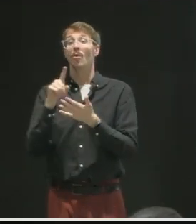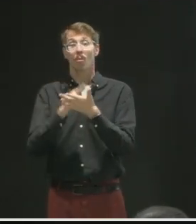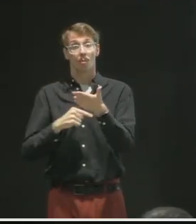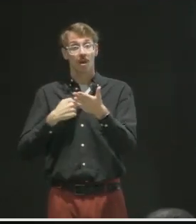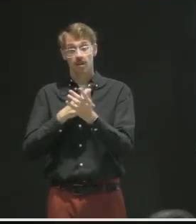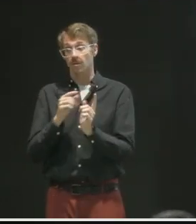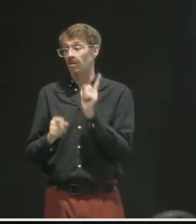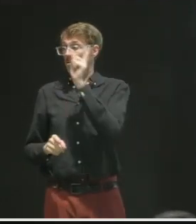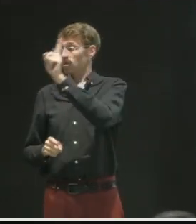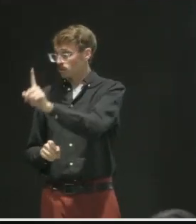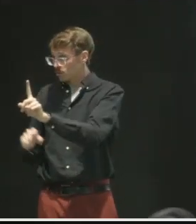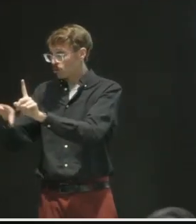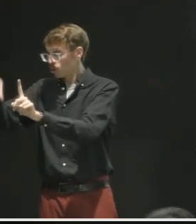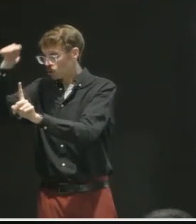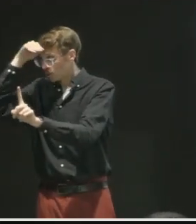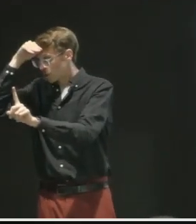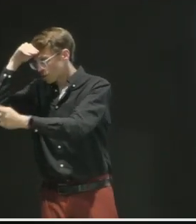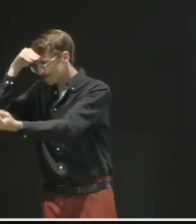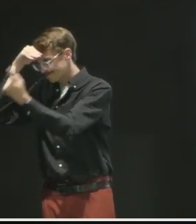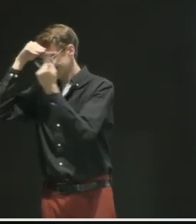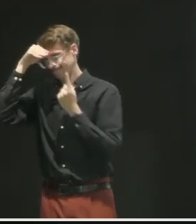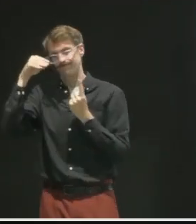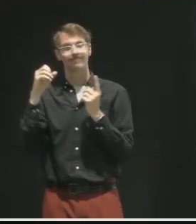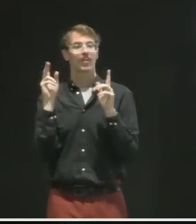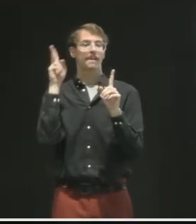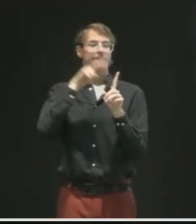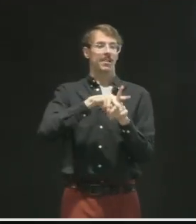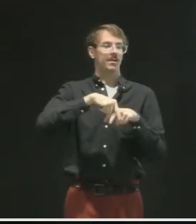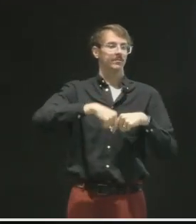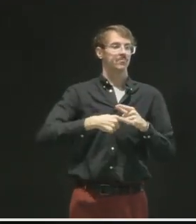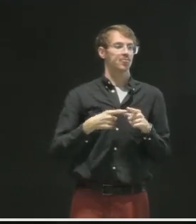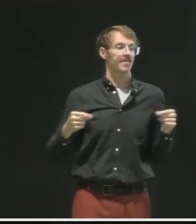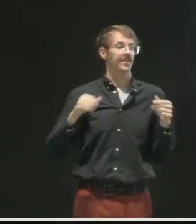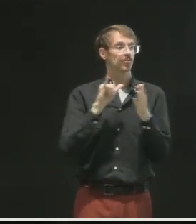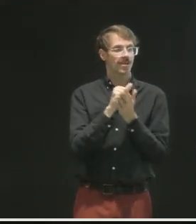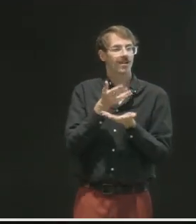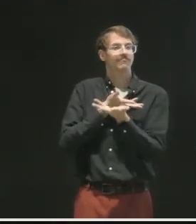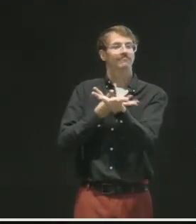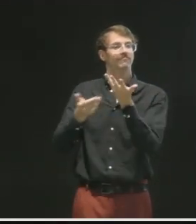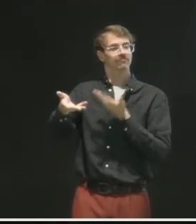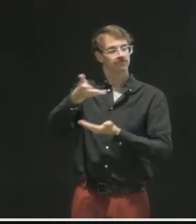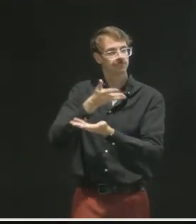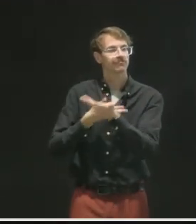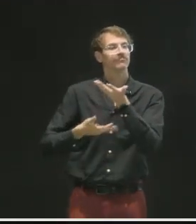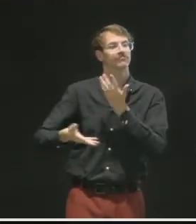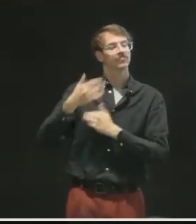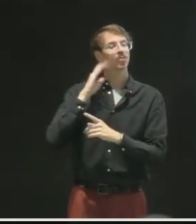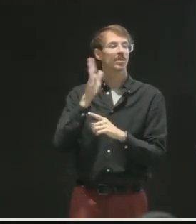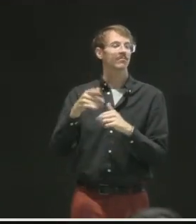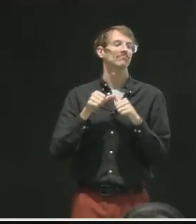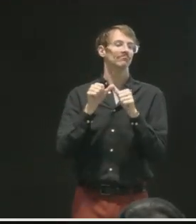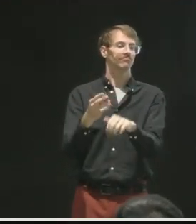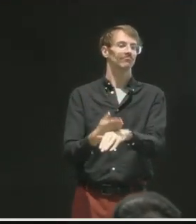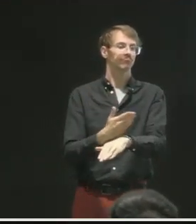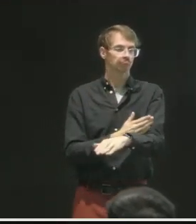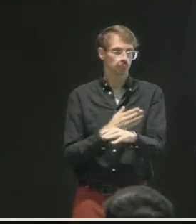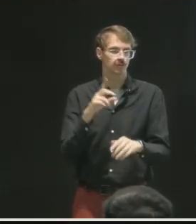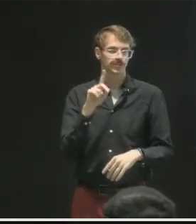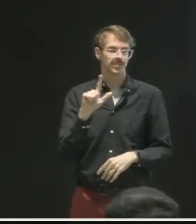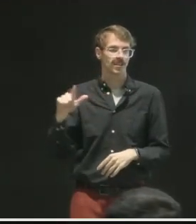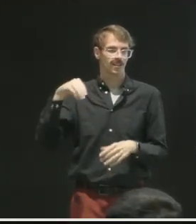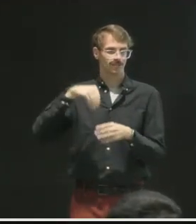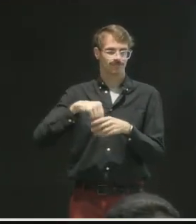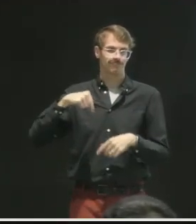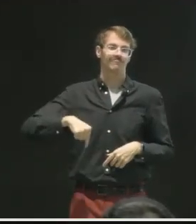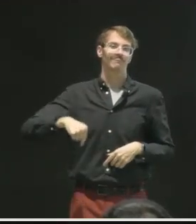to Japan. So this exchange of experience will continue to improve DLL in our cooperation, so we'd like to